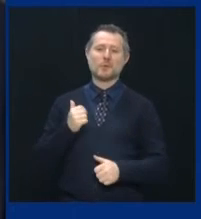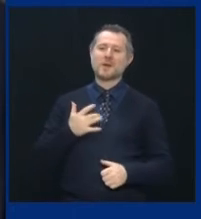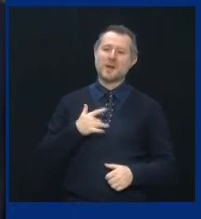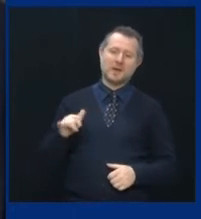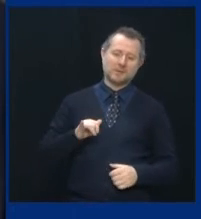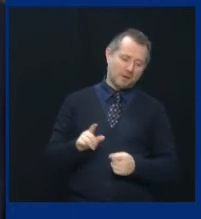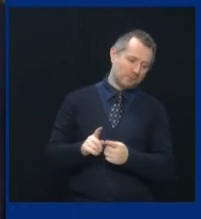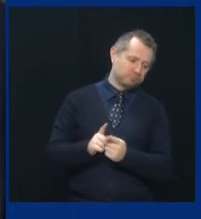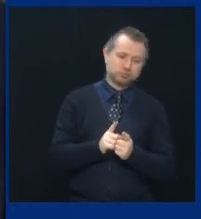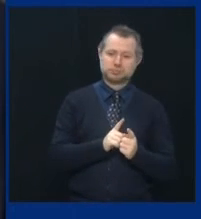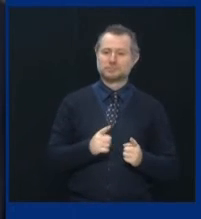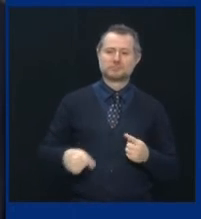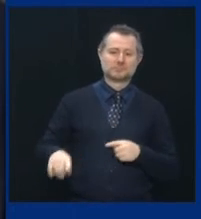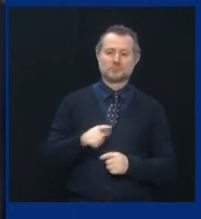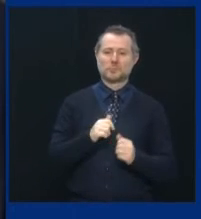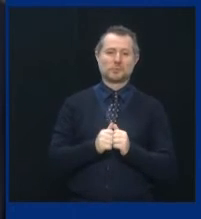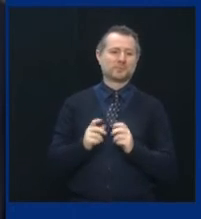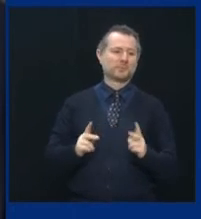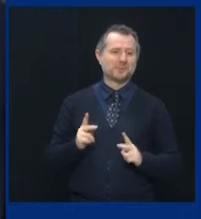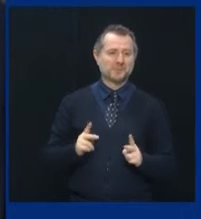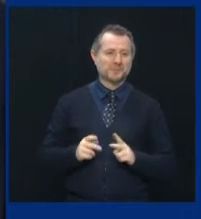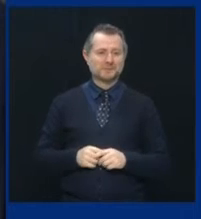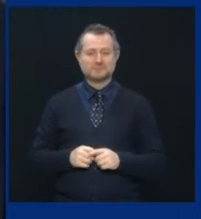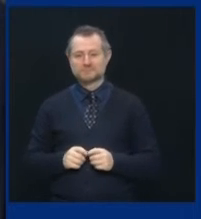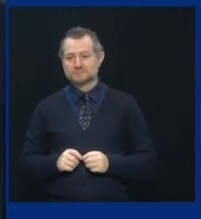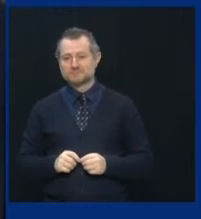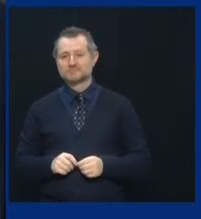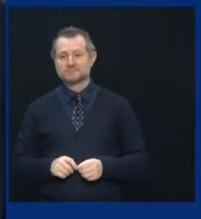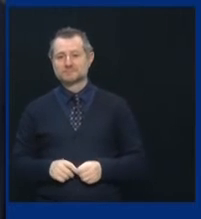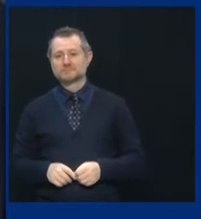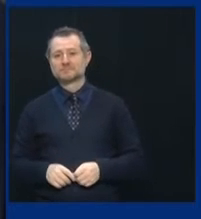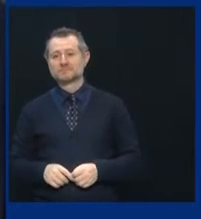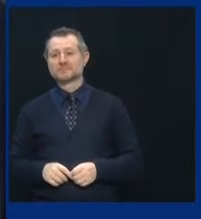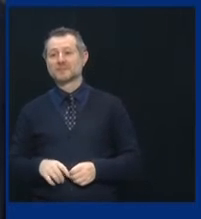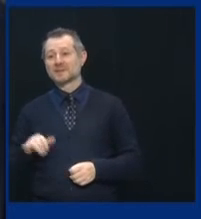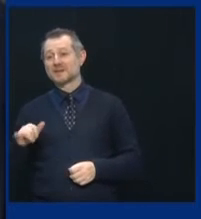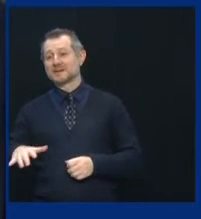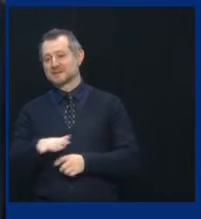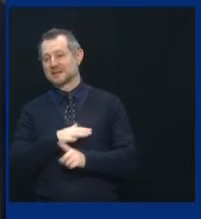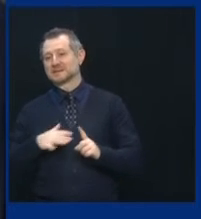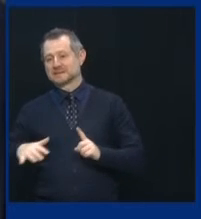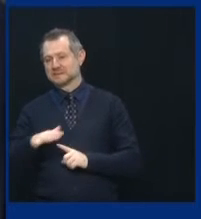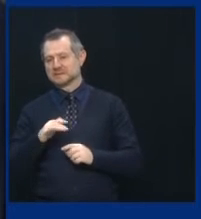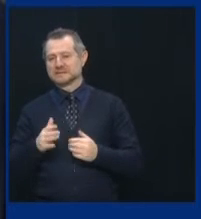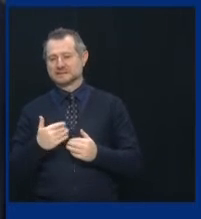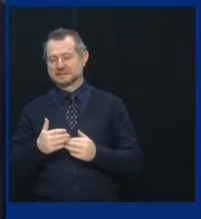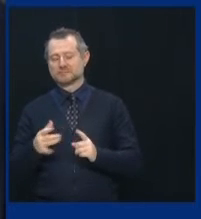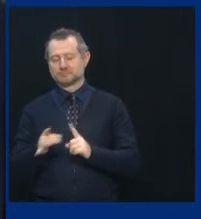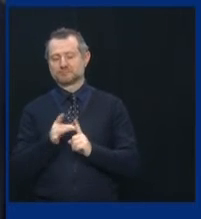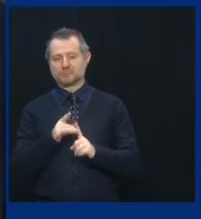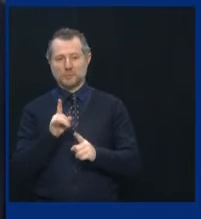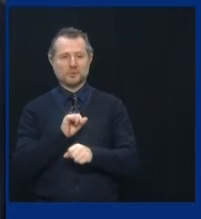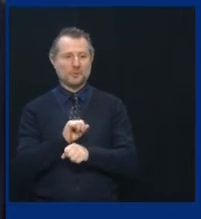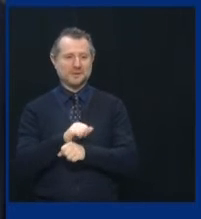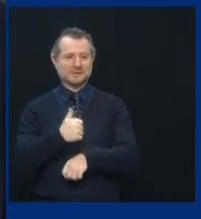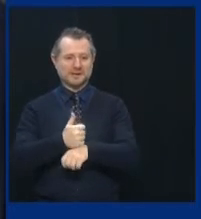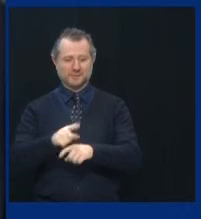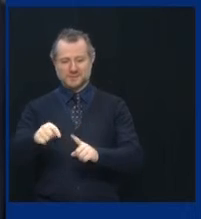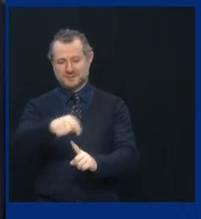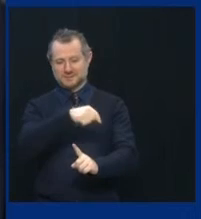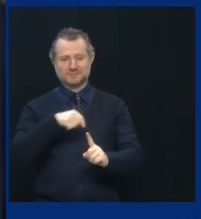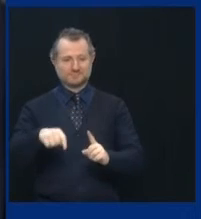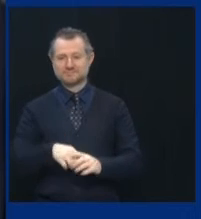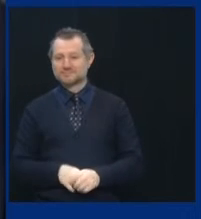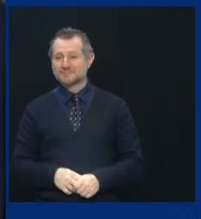people and are most in a setting where they could get infected. The